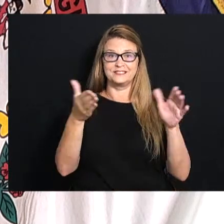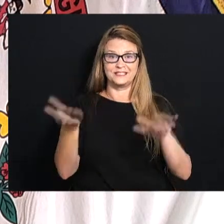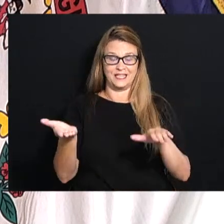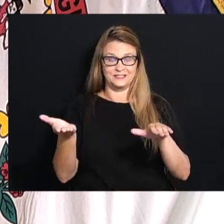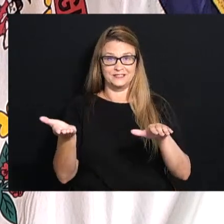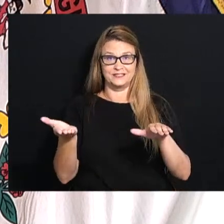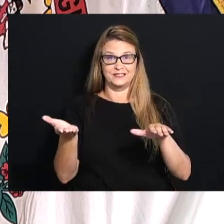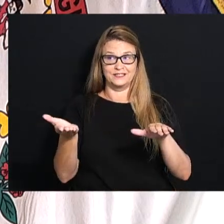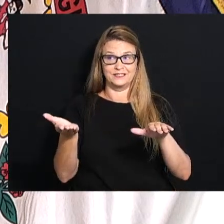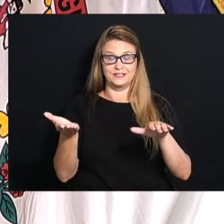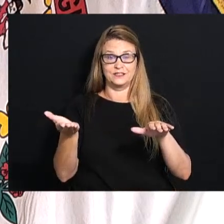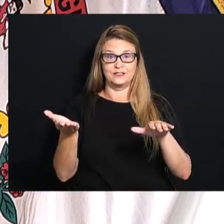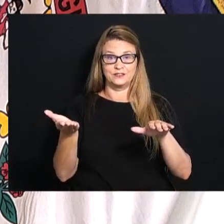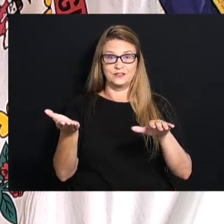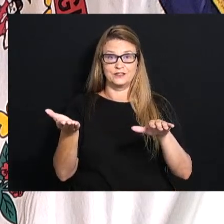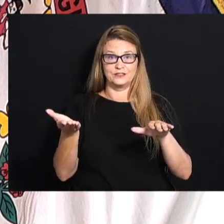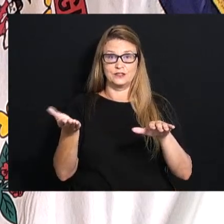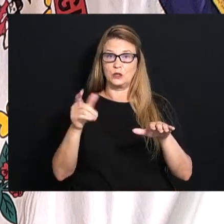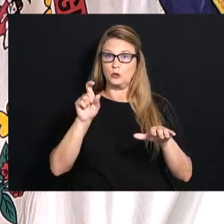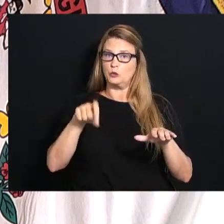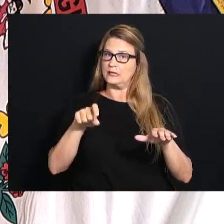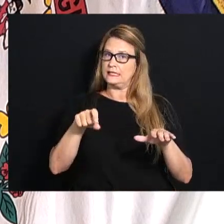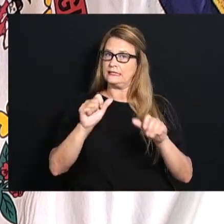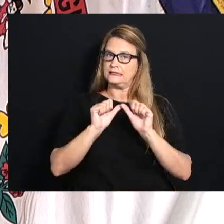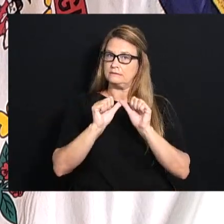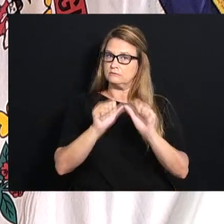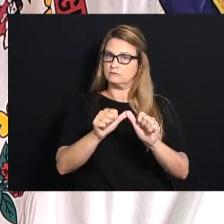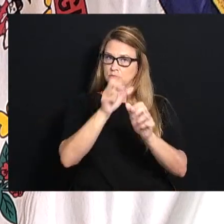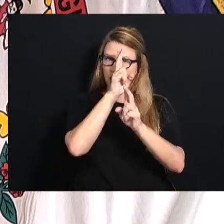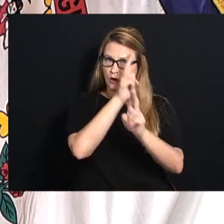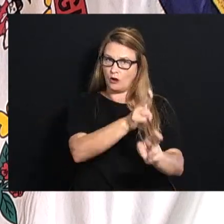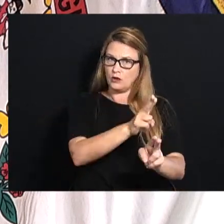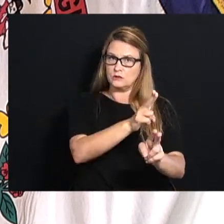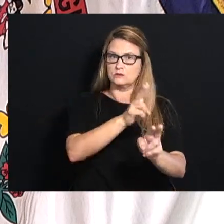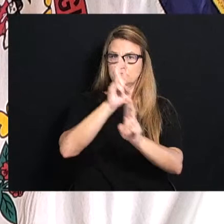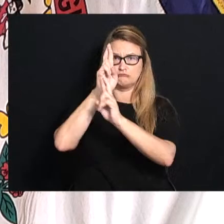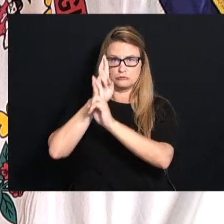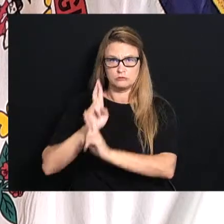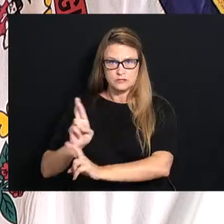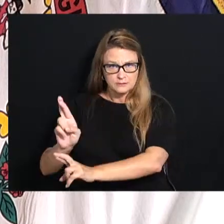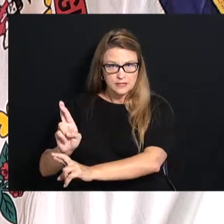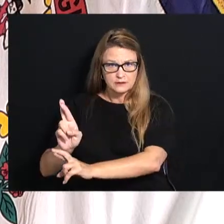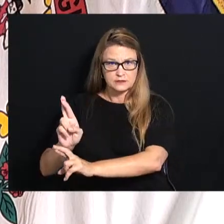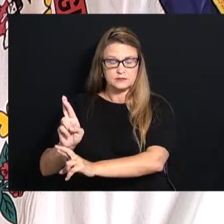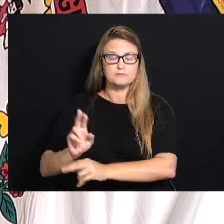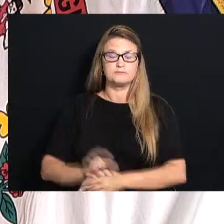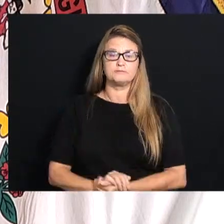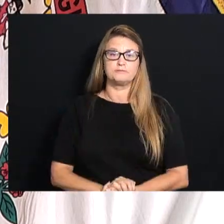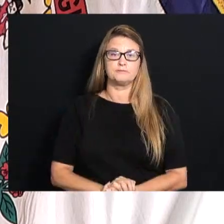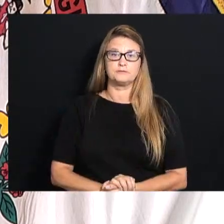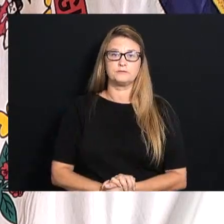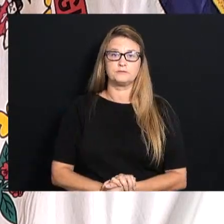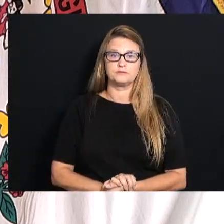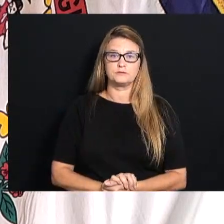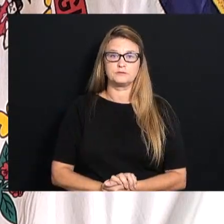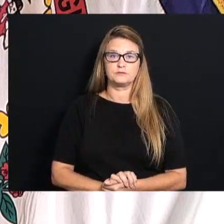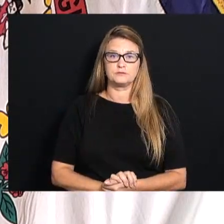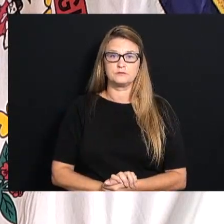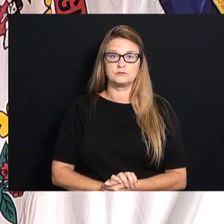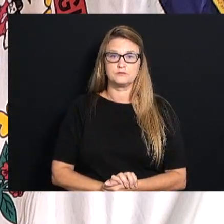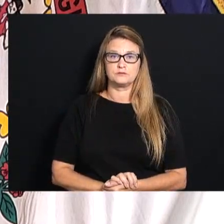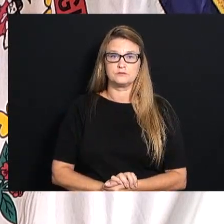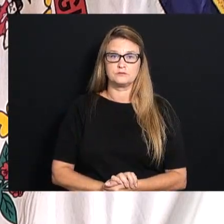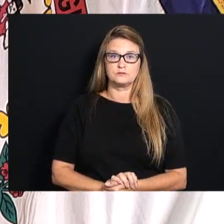that, we surely need to honor, respect in every way. But the